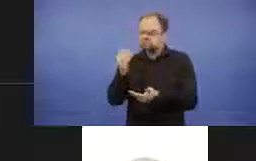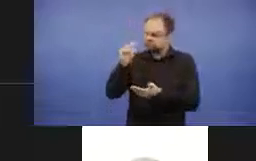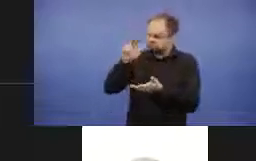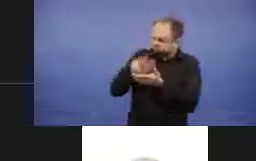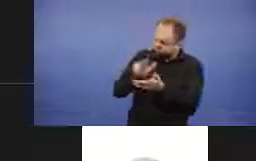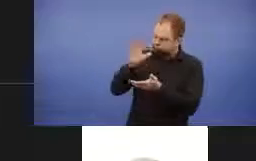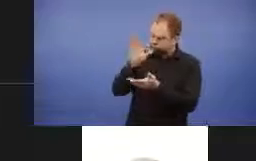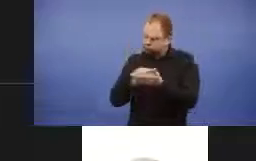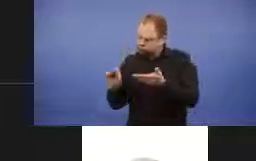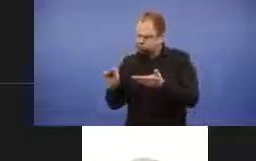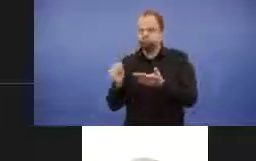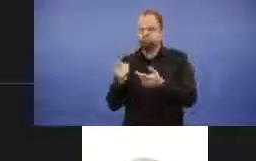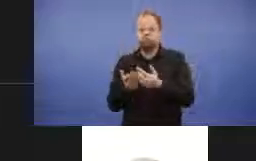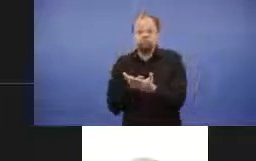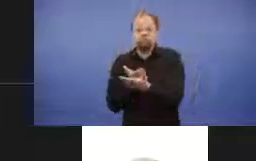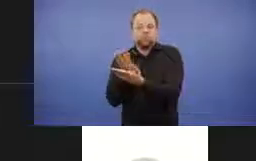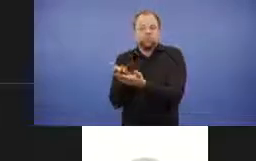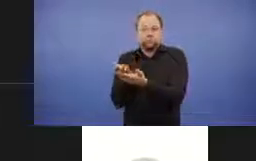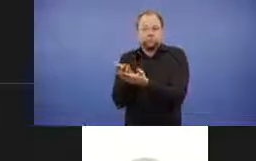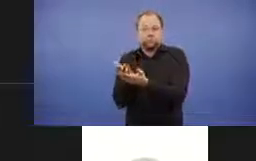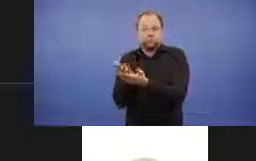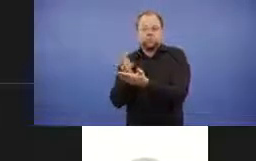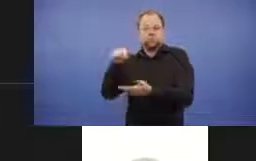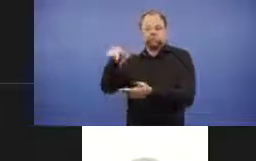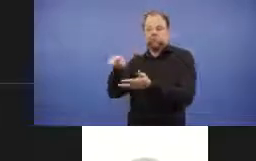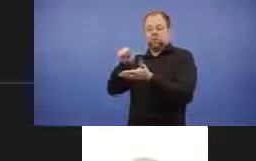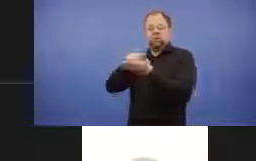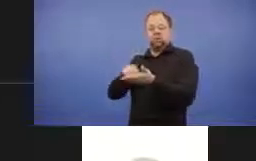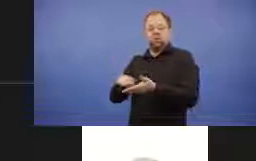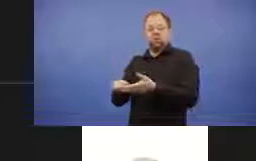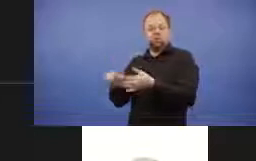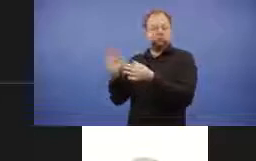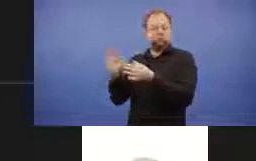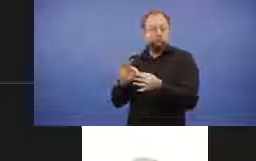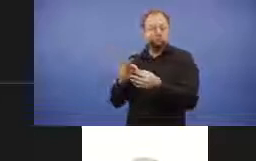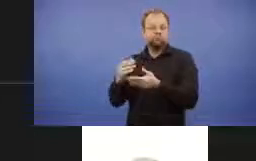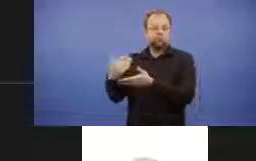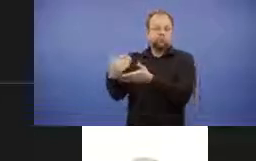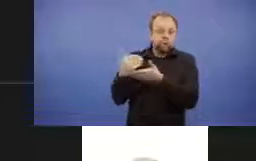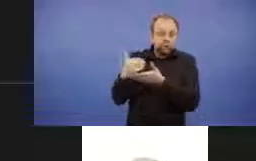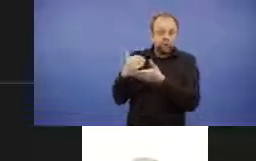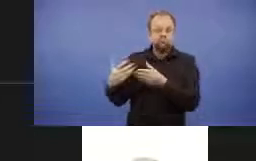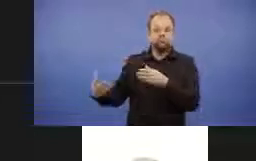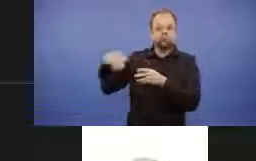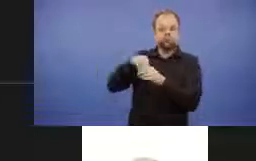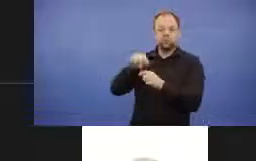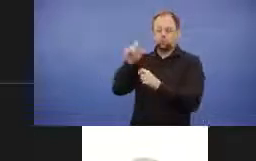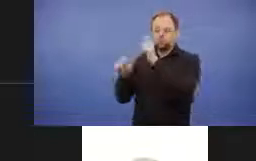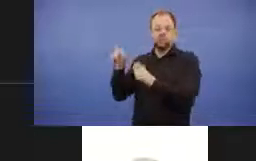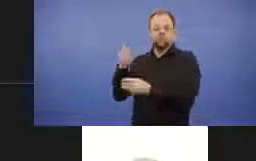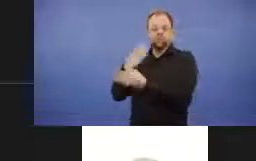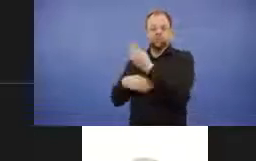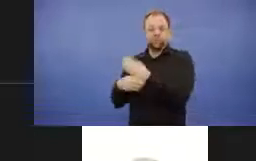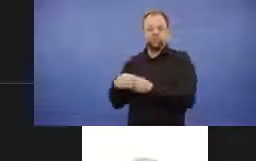What we'll do first is discuss the process to sort of give you an idea of where the thinking was and what we used